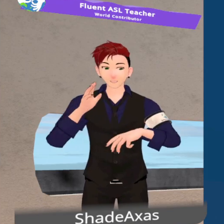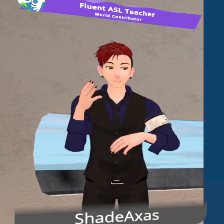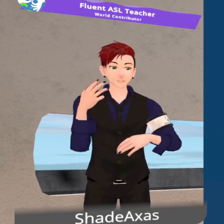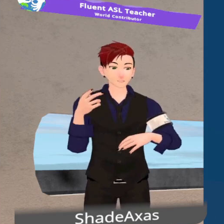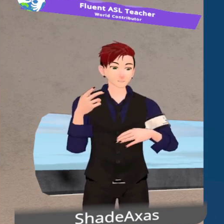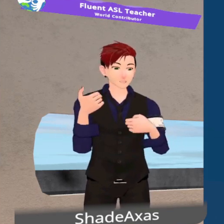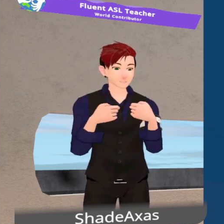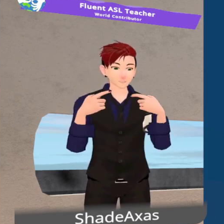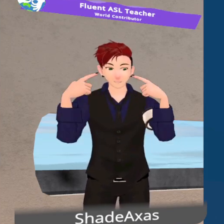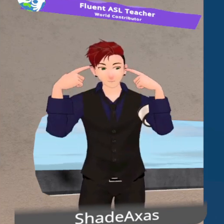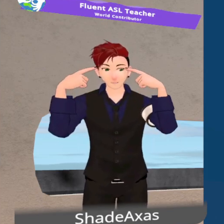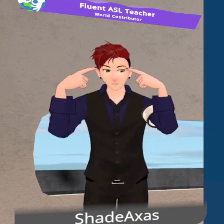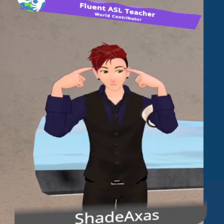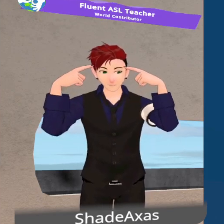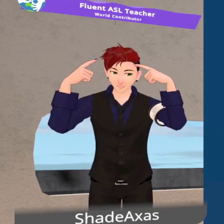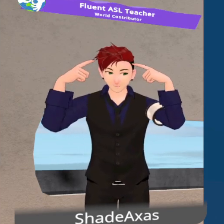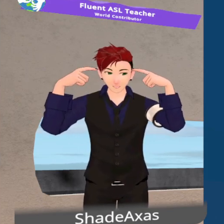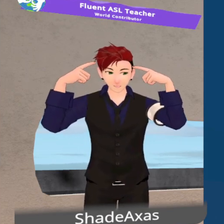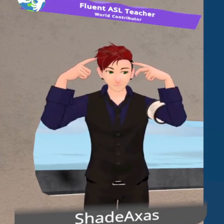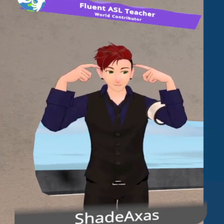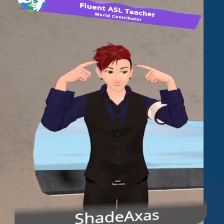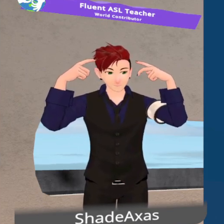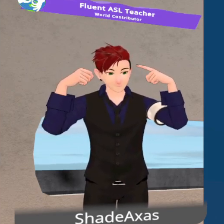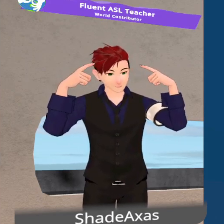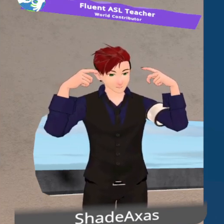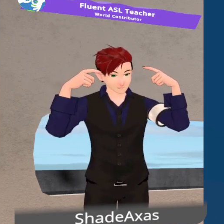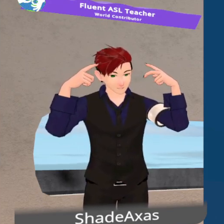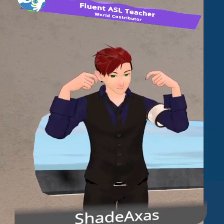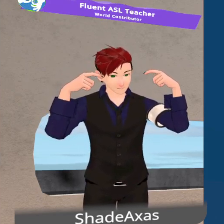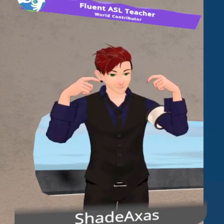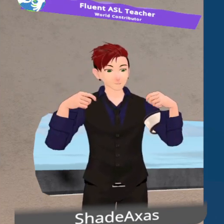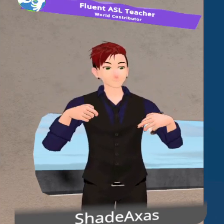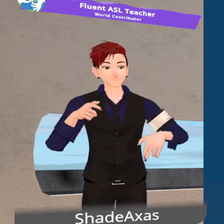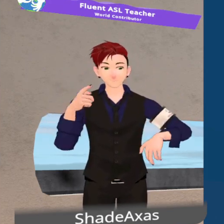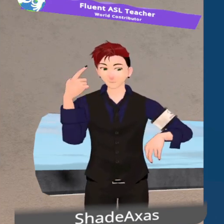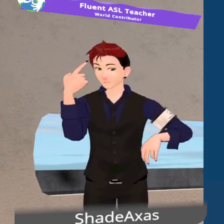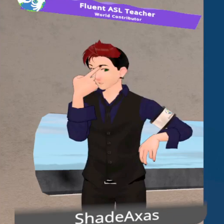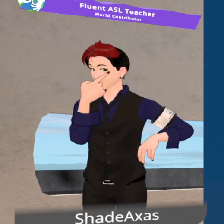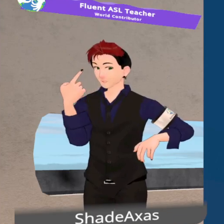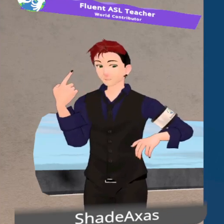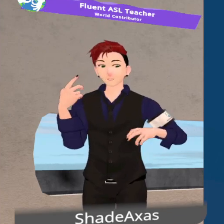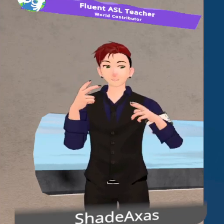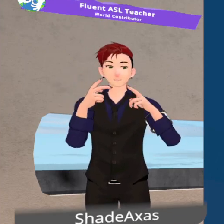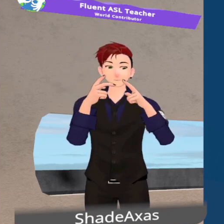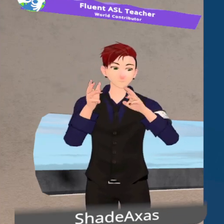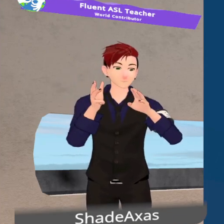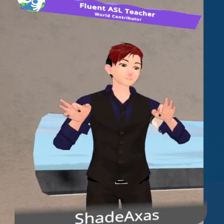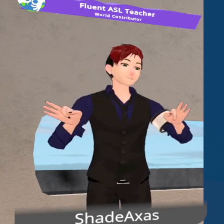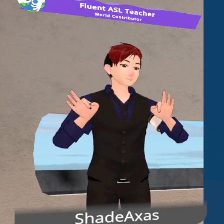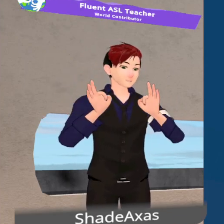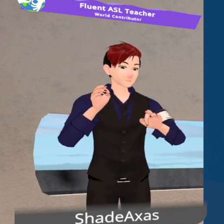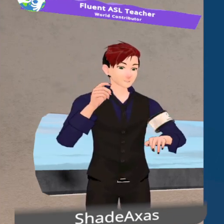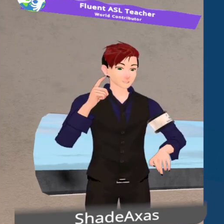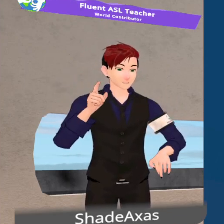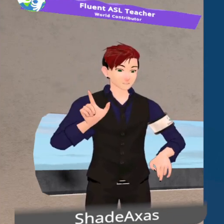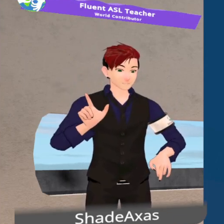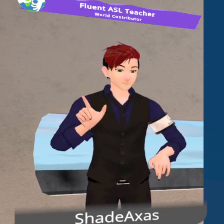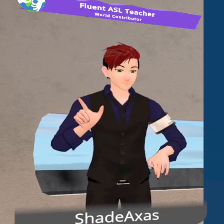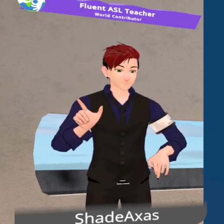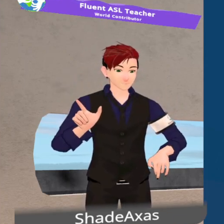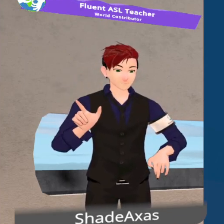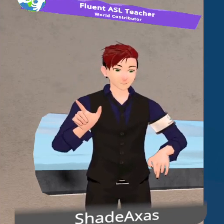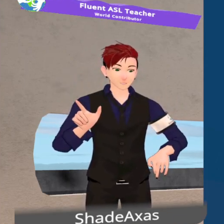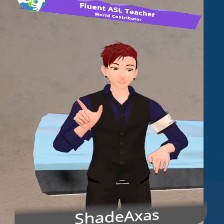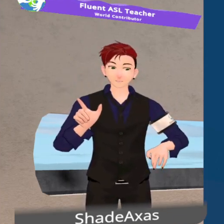face tracking, I have not seen anybody whose eyebrows are fully controllable. And your eyebrows are very important for